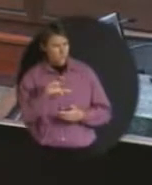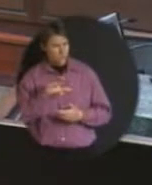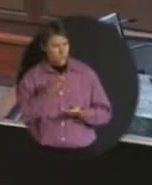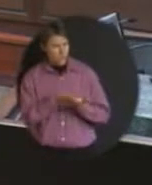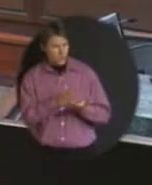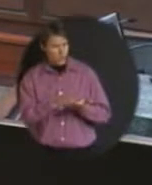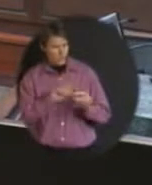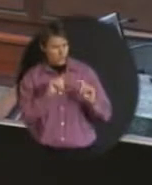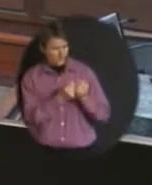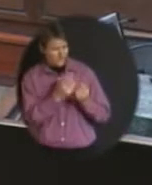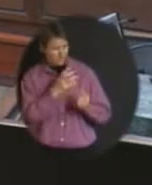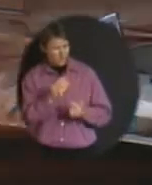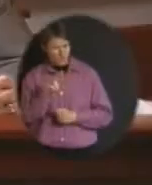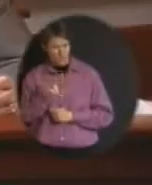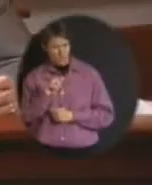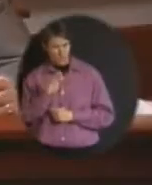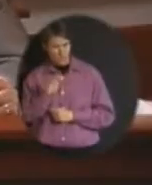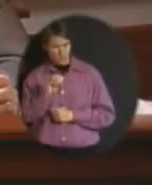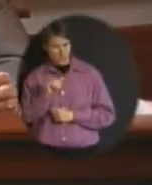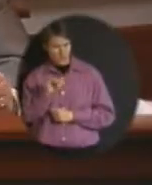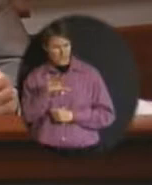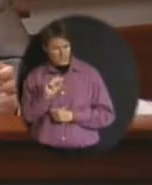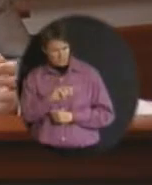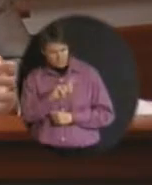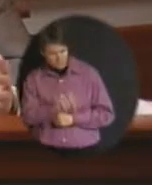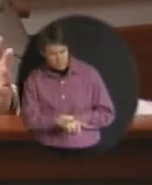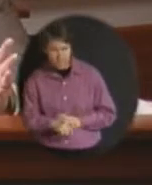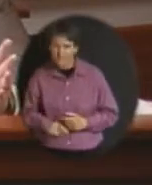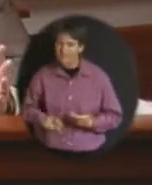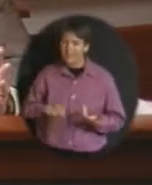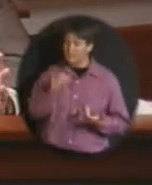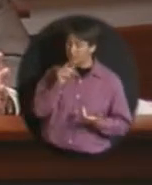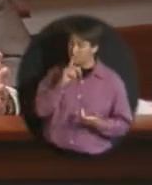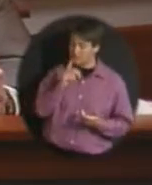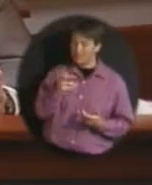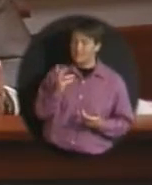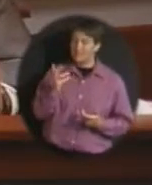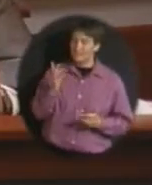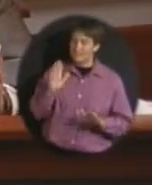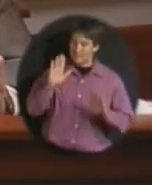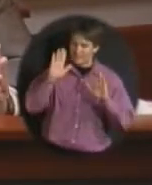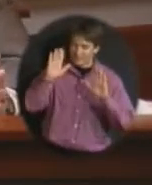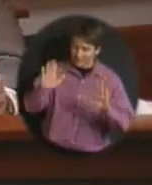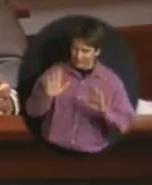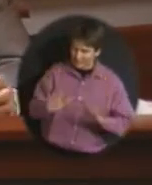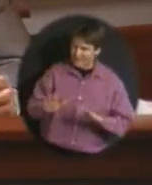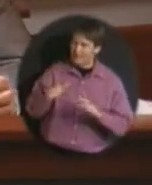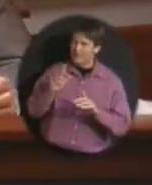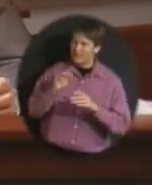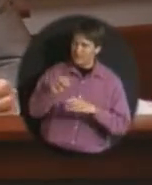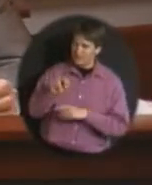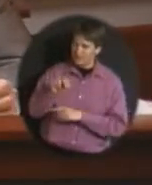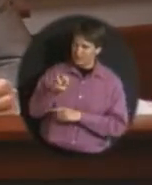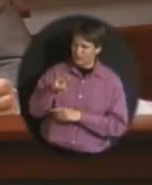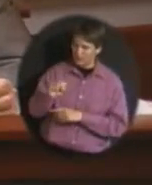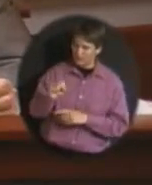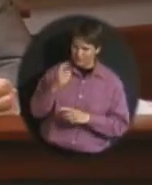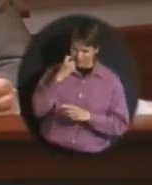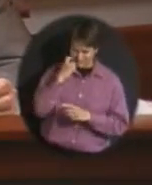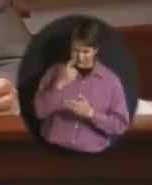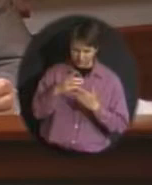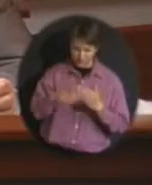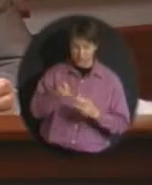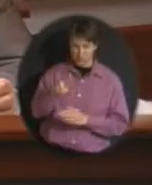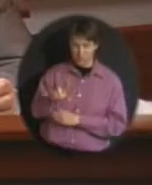not. We're excited, and you know what outstanding news we had this past weekend when we learned that our